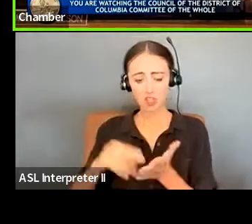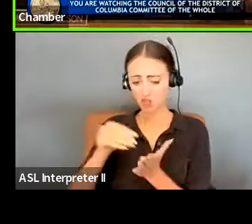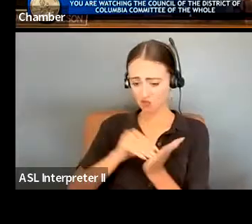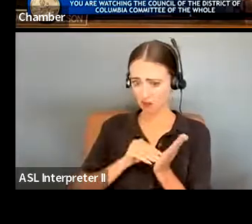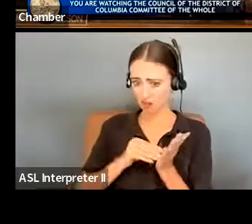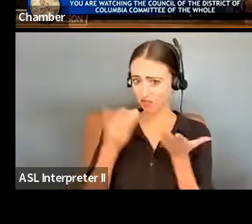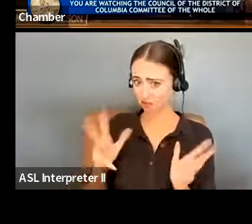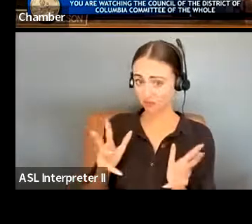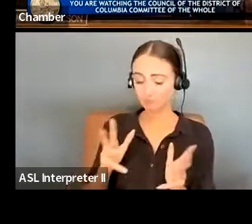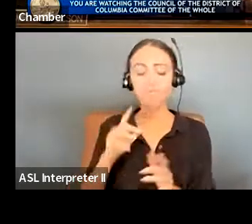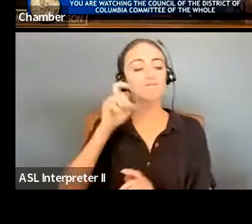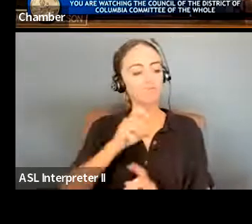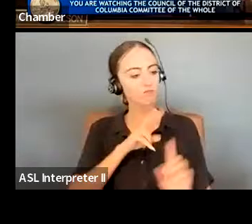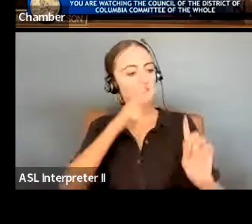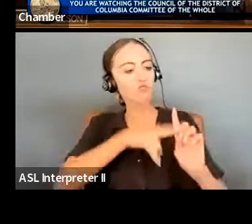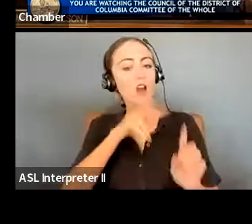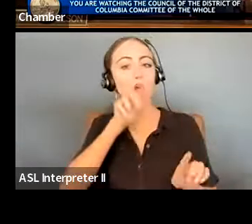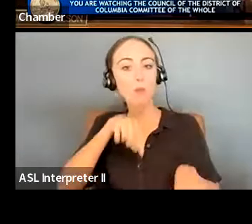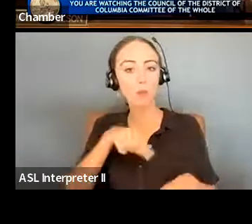complete? Once the report is filed,